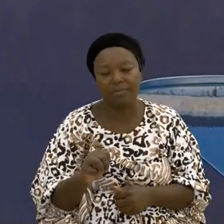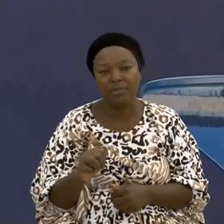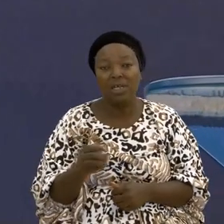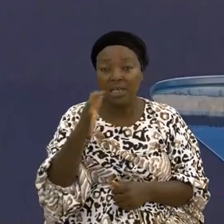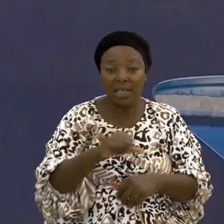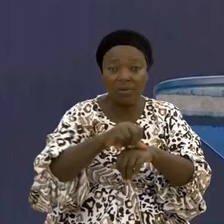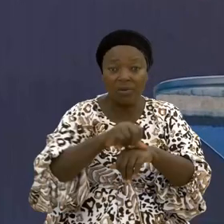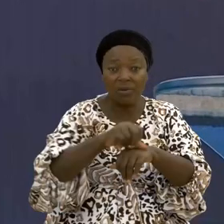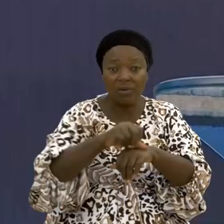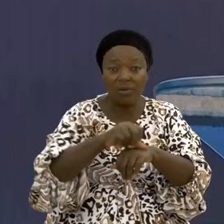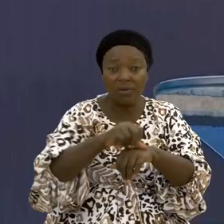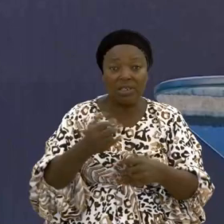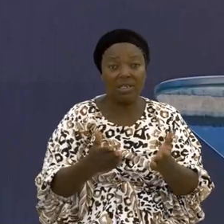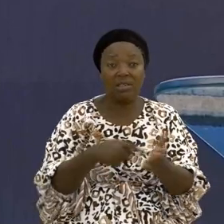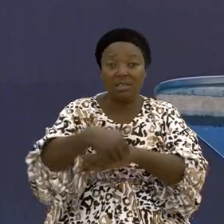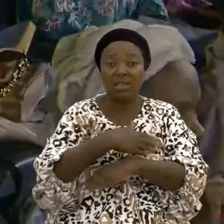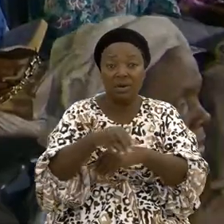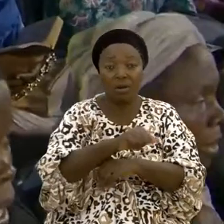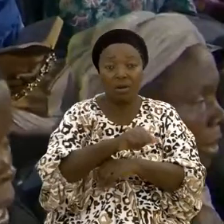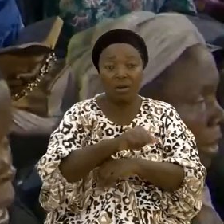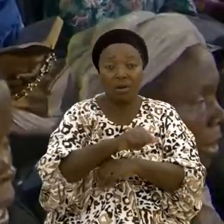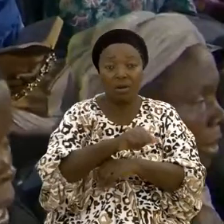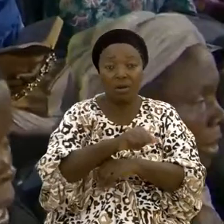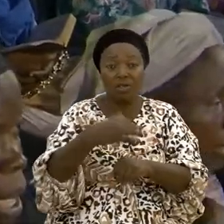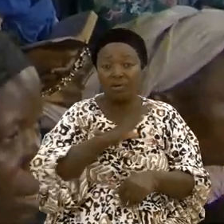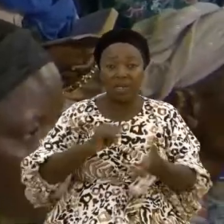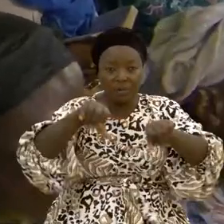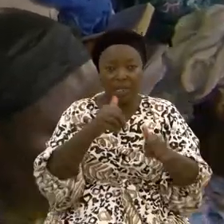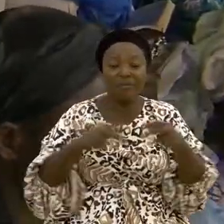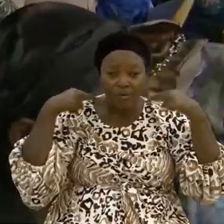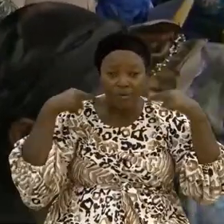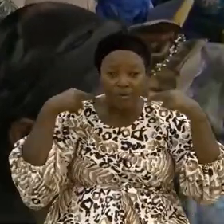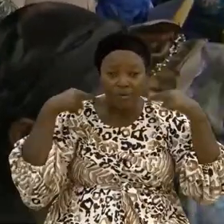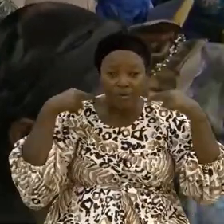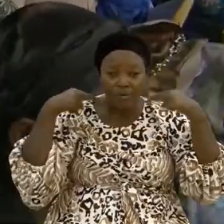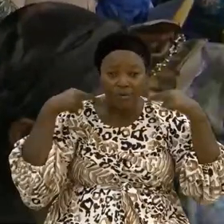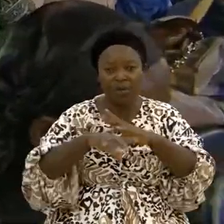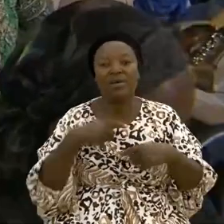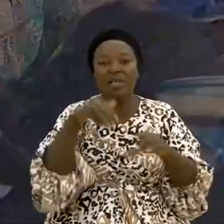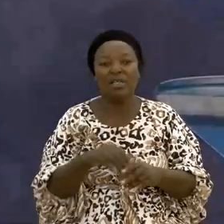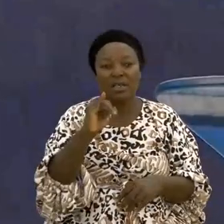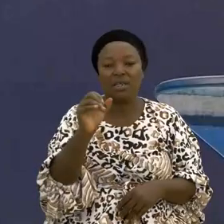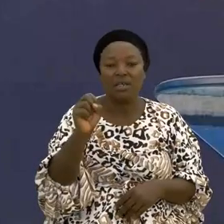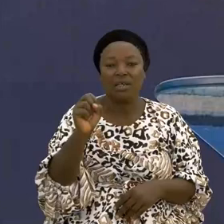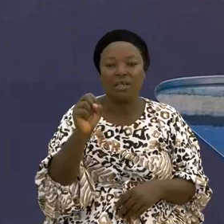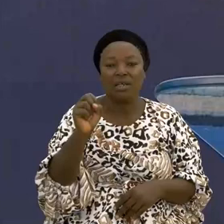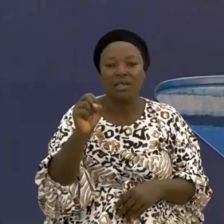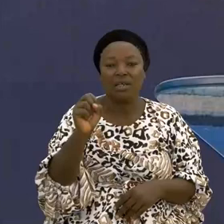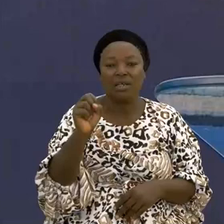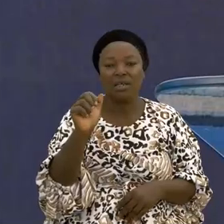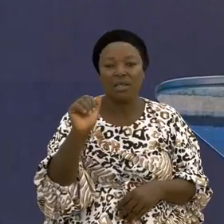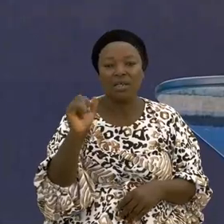Christ, that will break every yoke in your life. Amen. Isaiah chapter 10, reading from